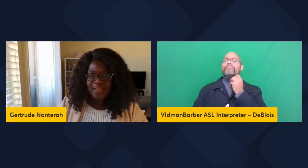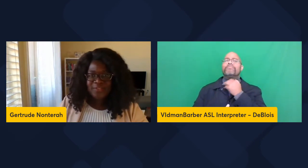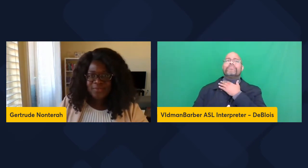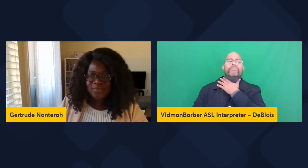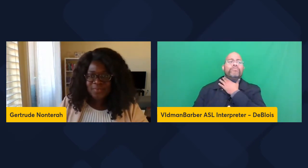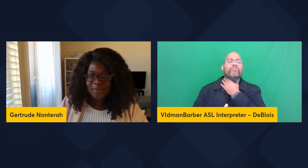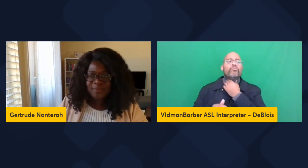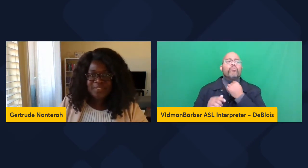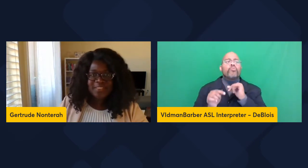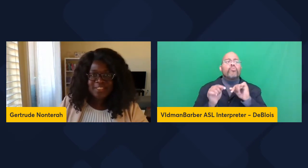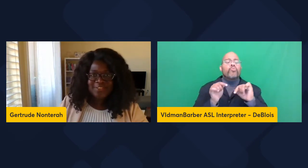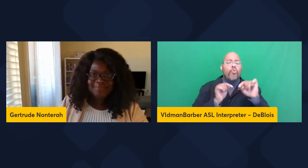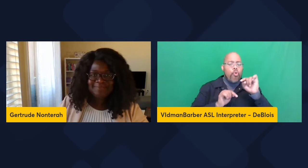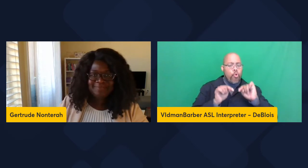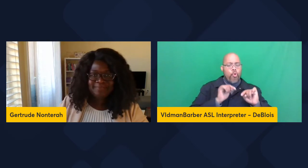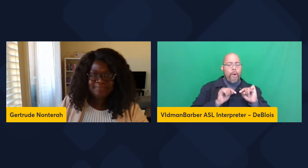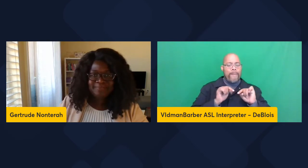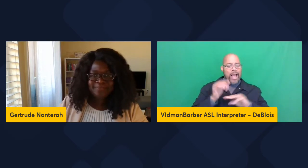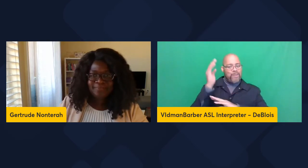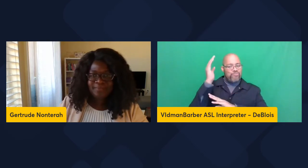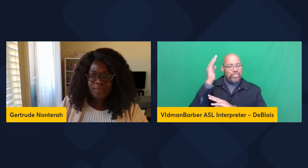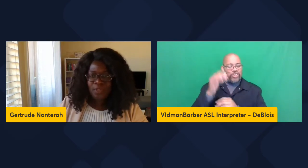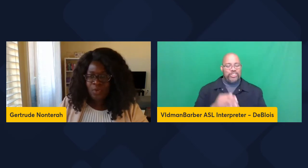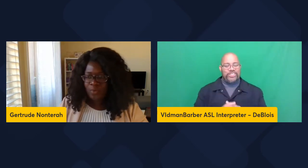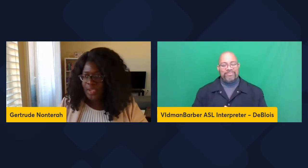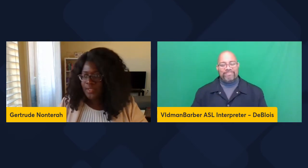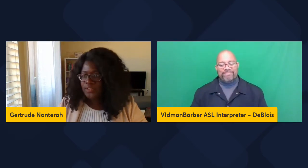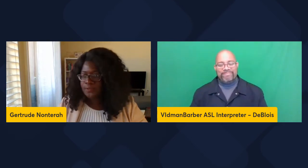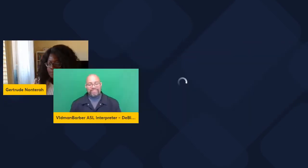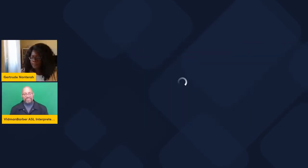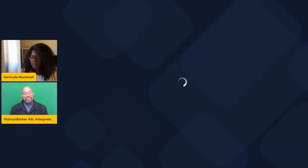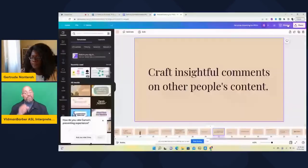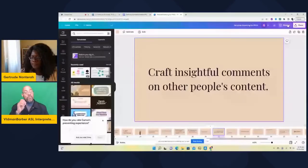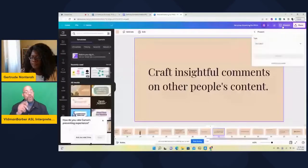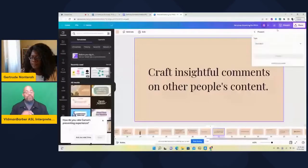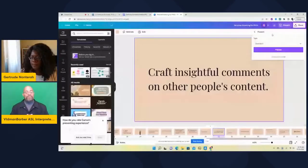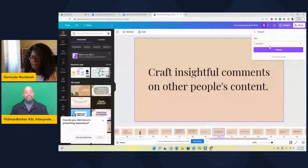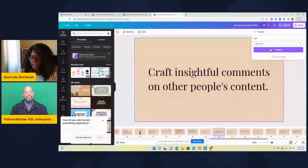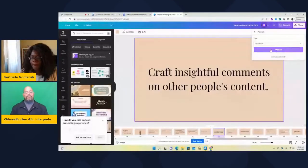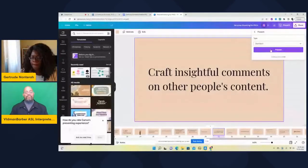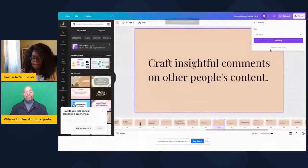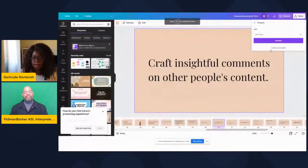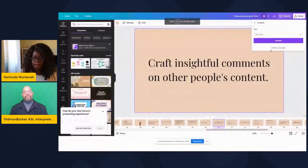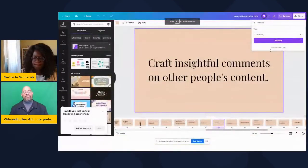Go back to the presentation. All right.